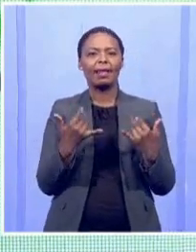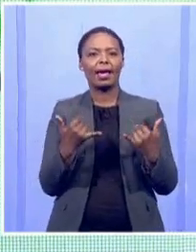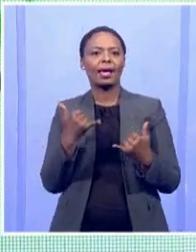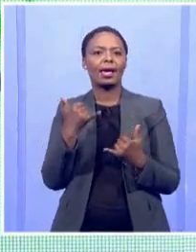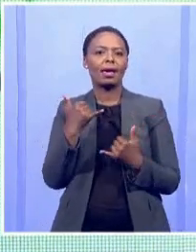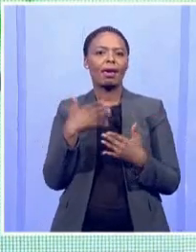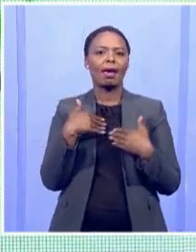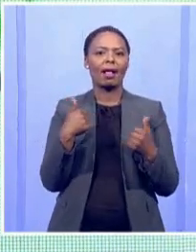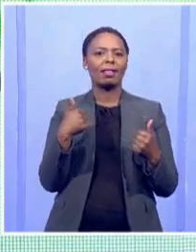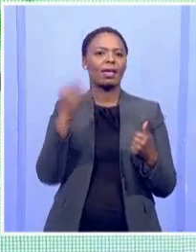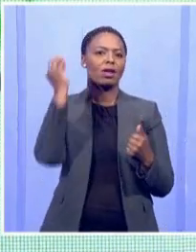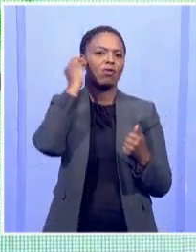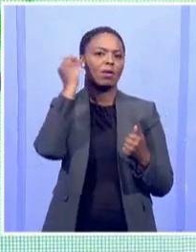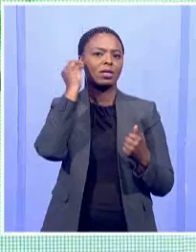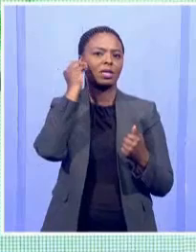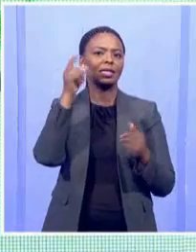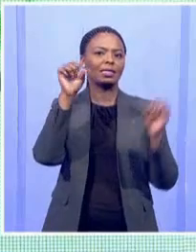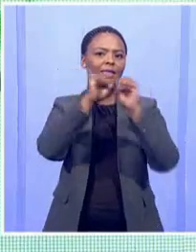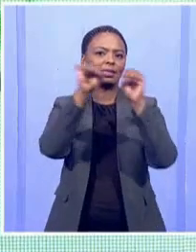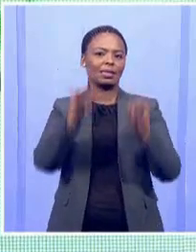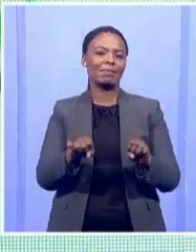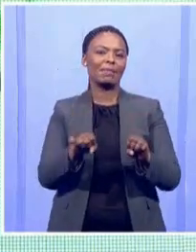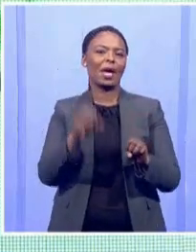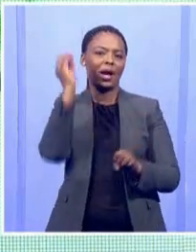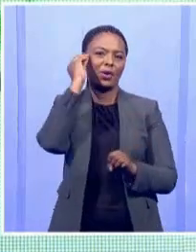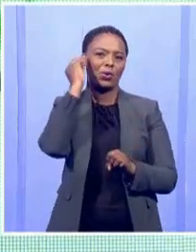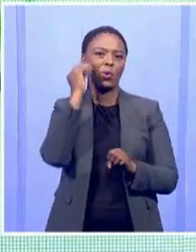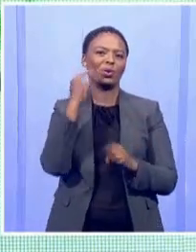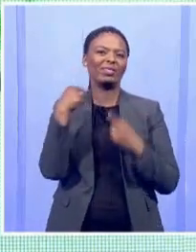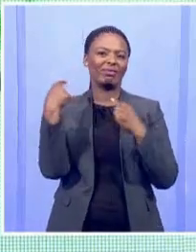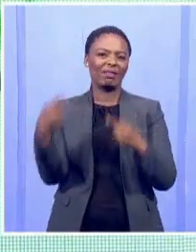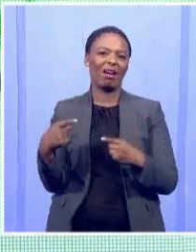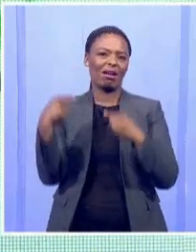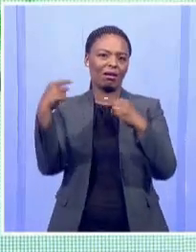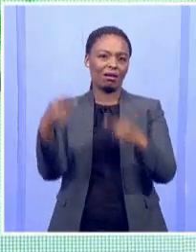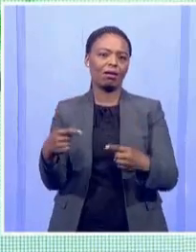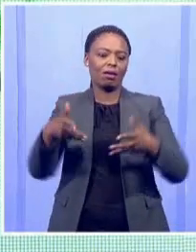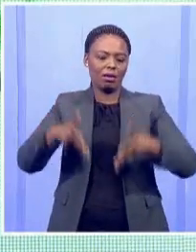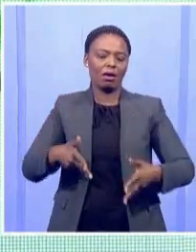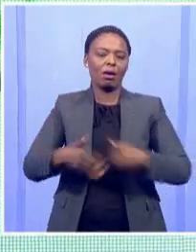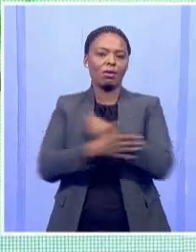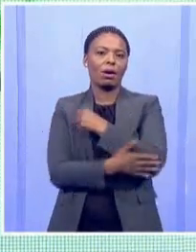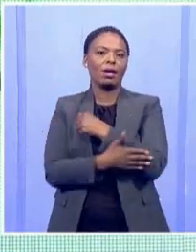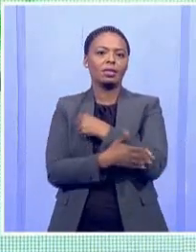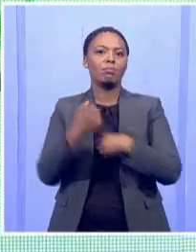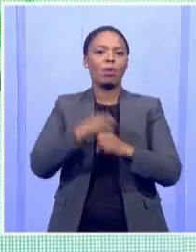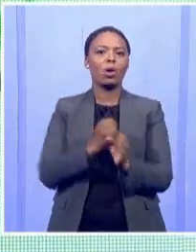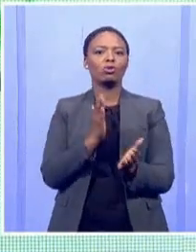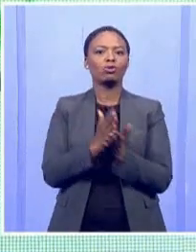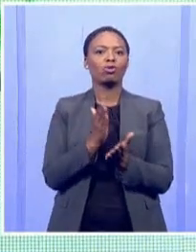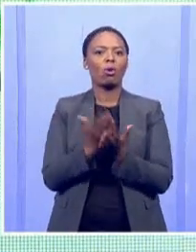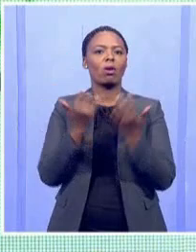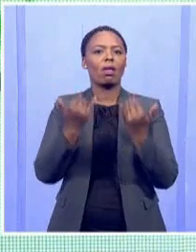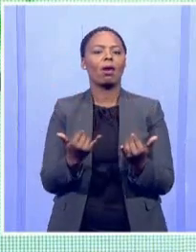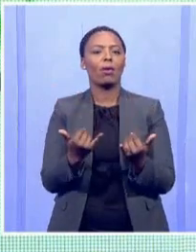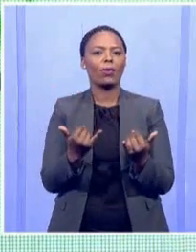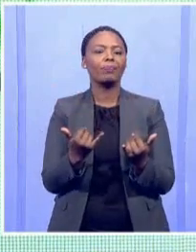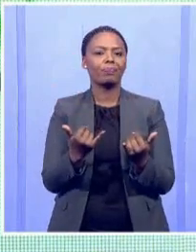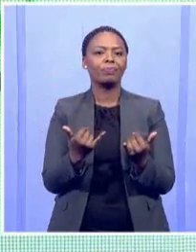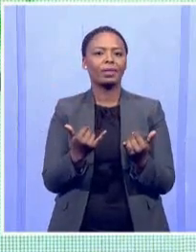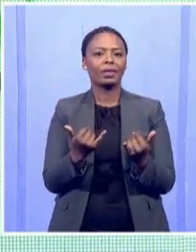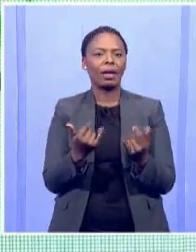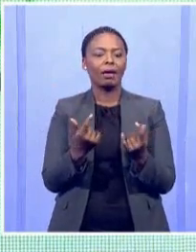I know that we're still struggling in terms of in our country in making sure that